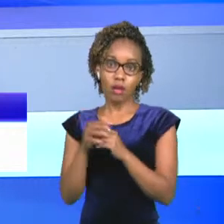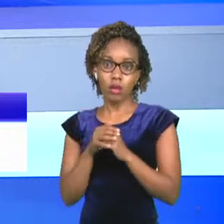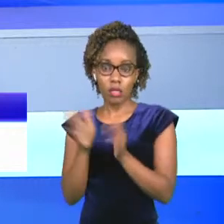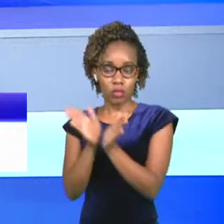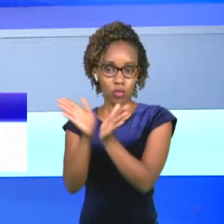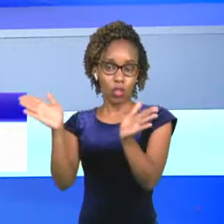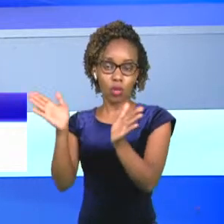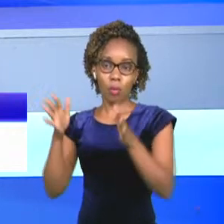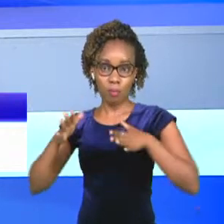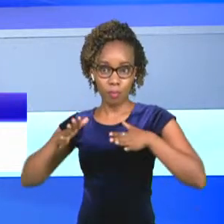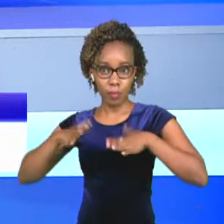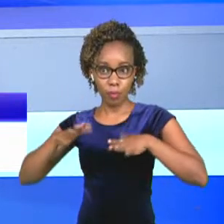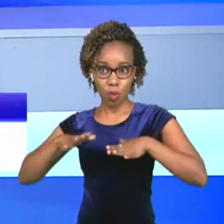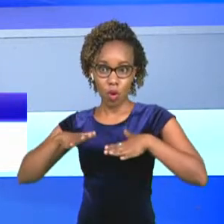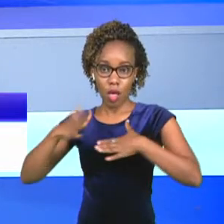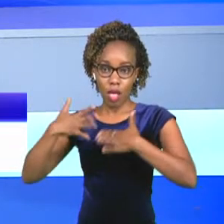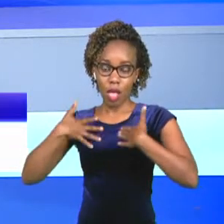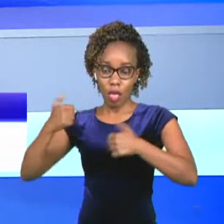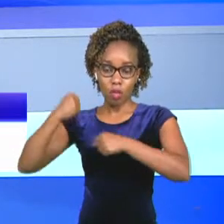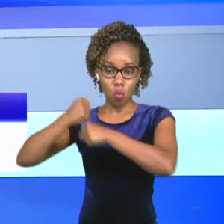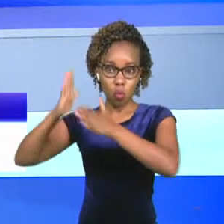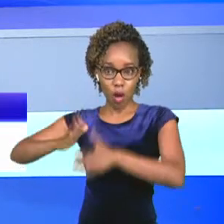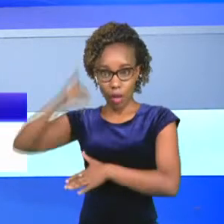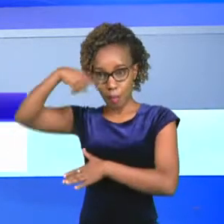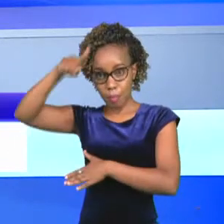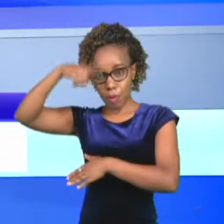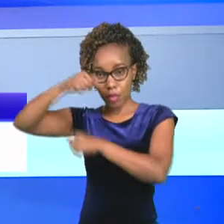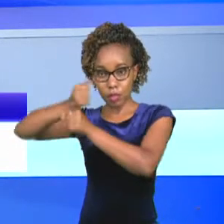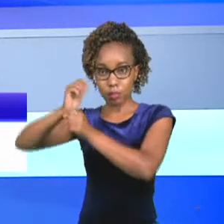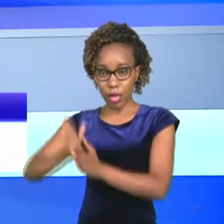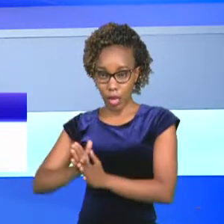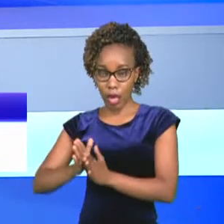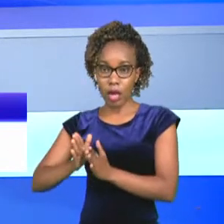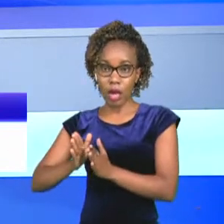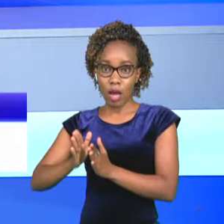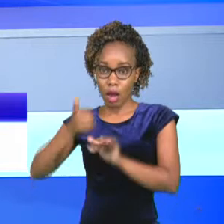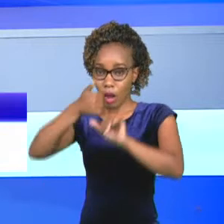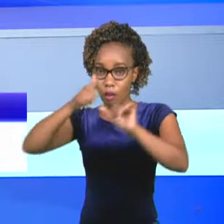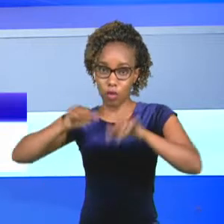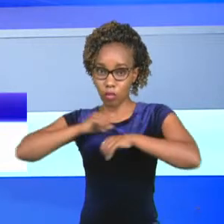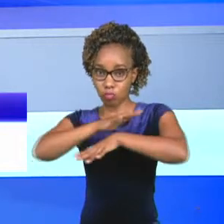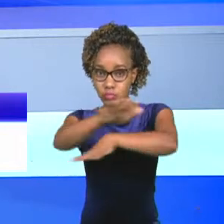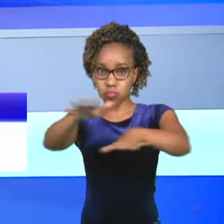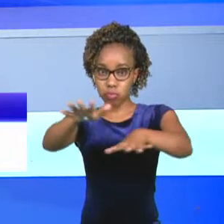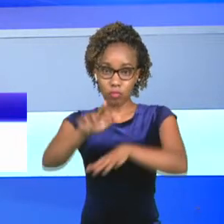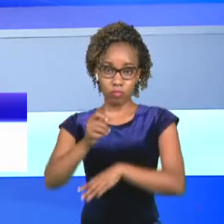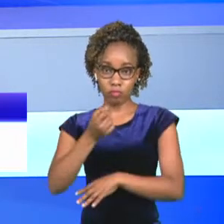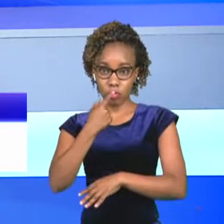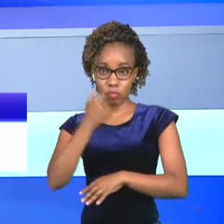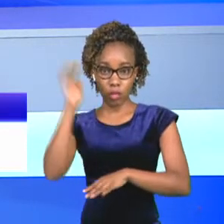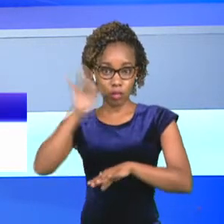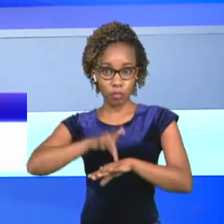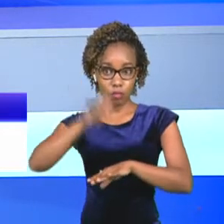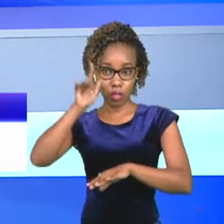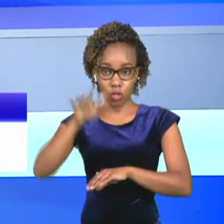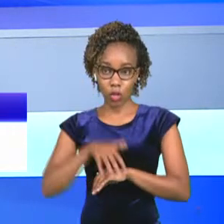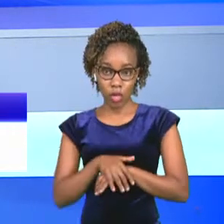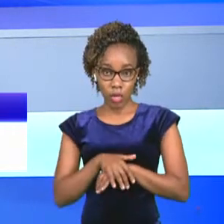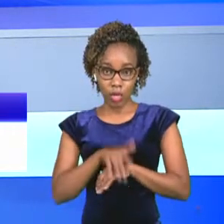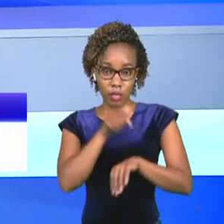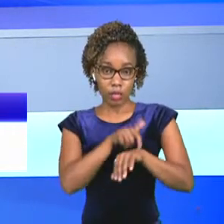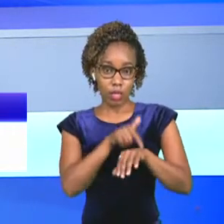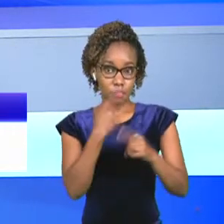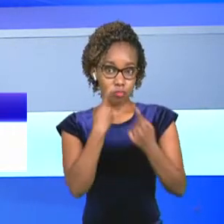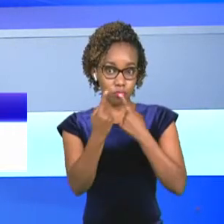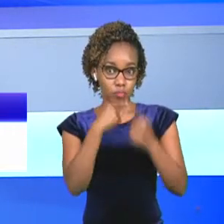general public, health workers and policy makers to avoid the further emergence and spread of drug-resistant infections. While addressing the press